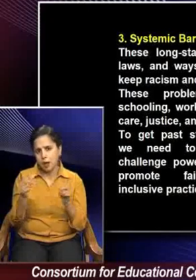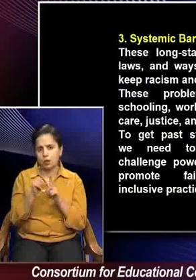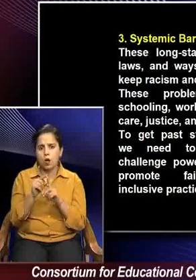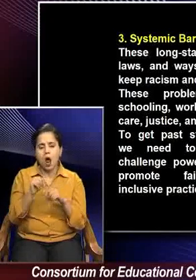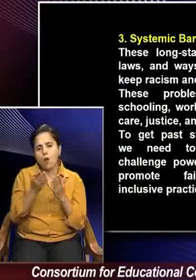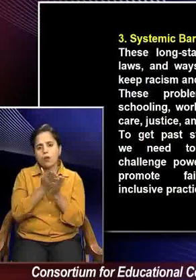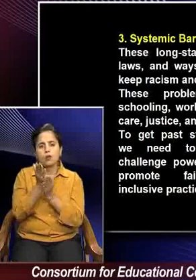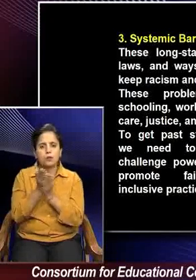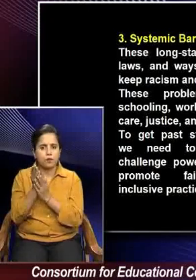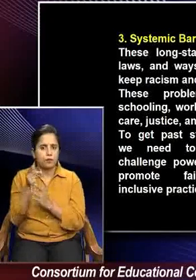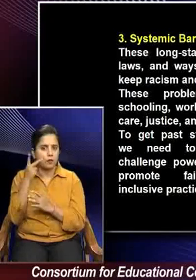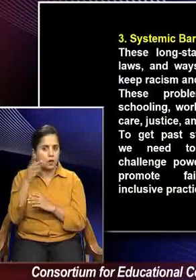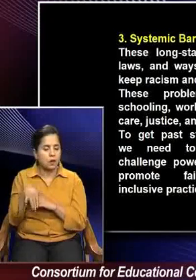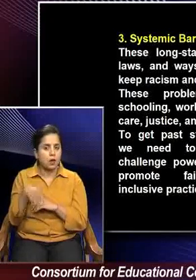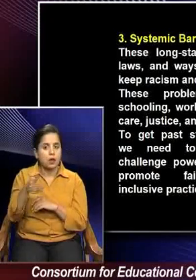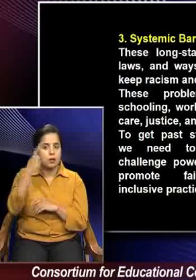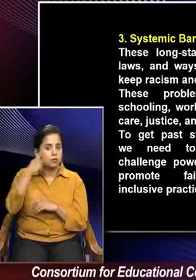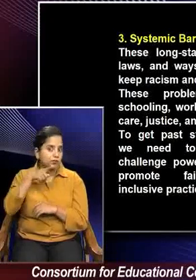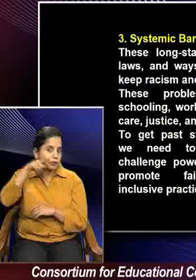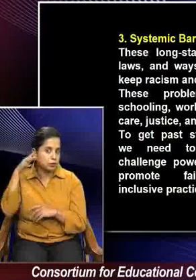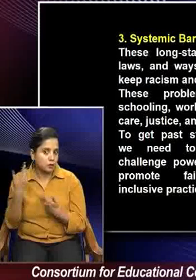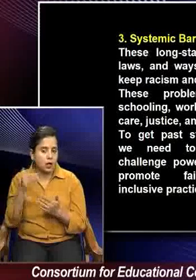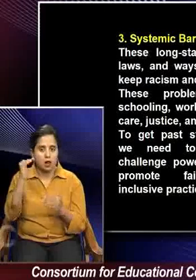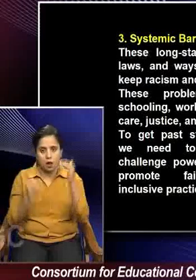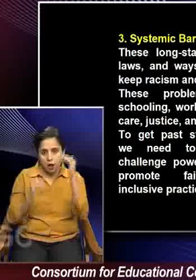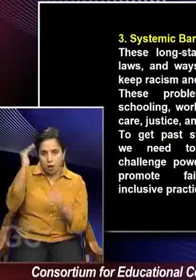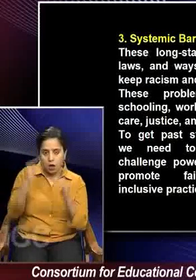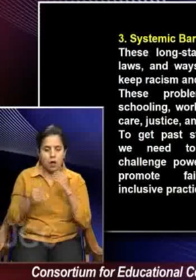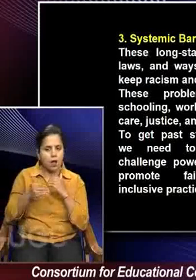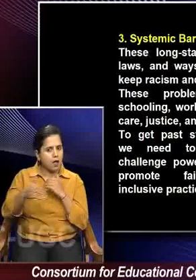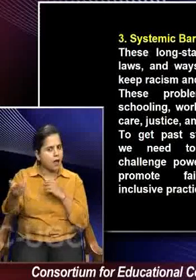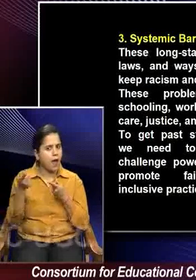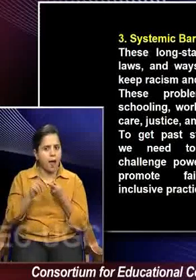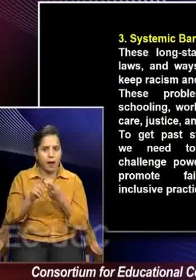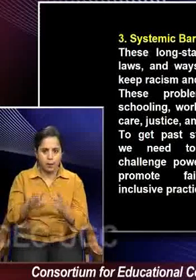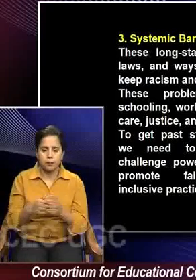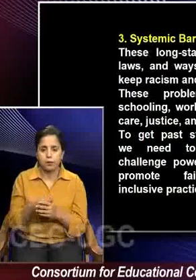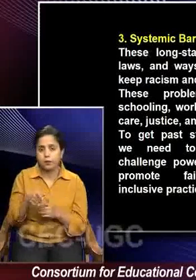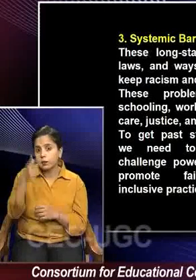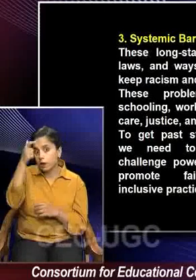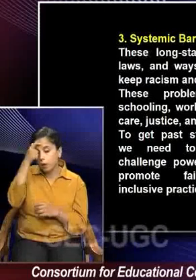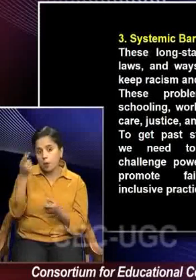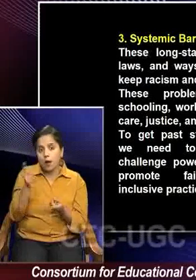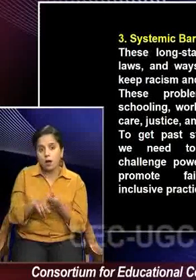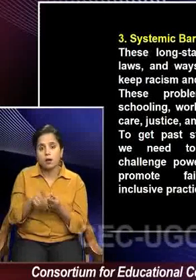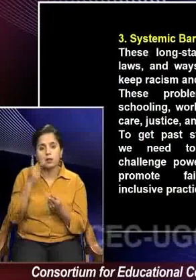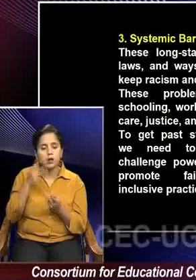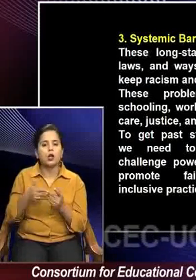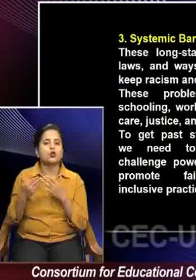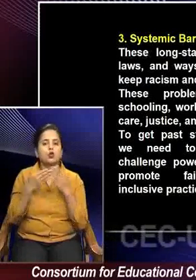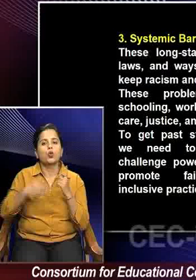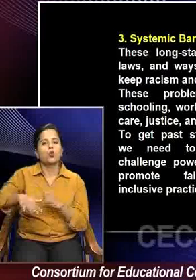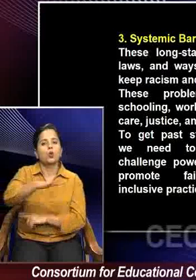things keep racism and inequality going. Now these problems happen in